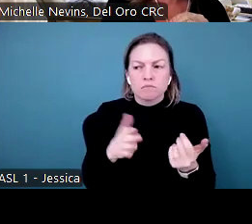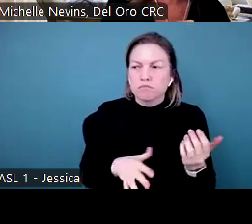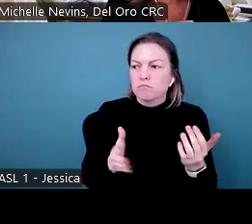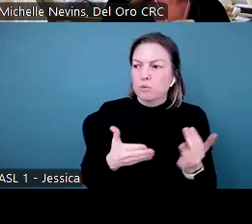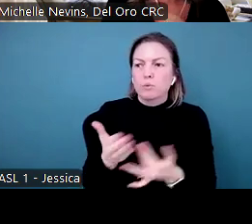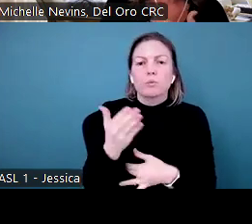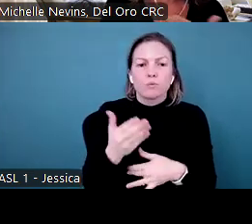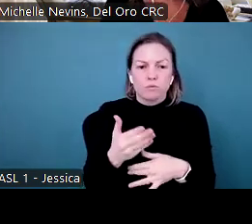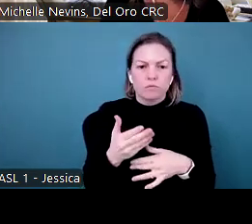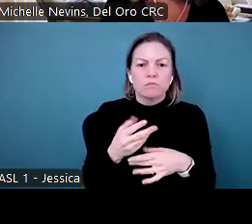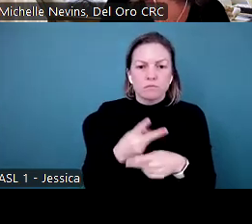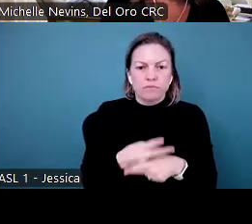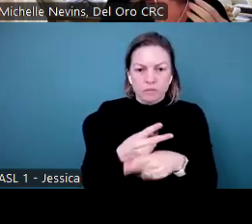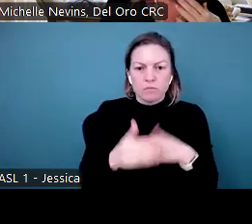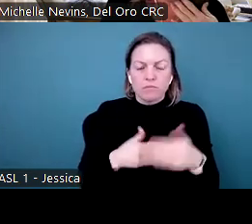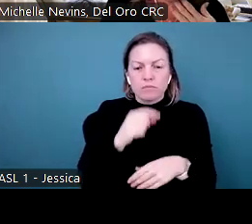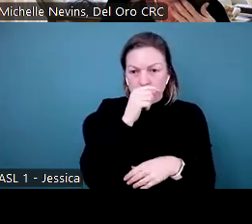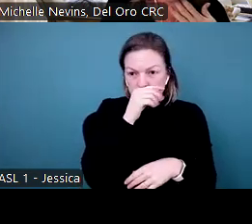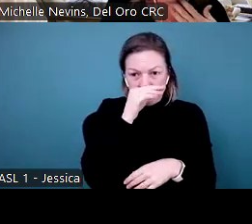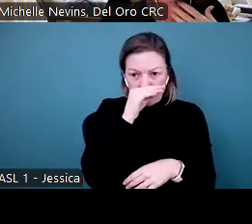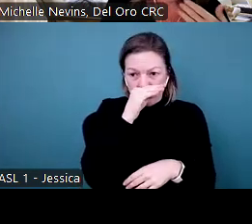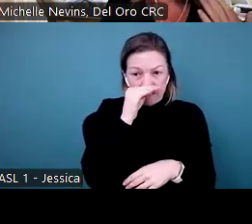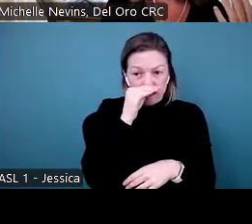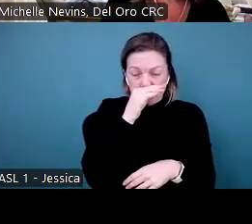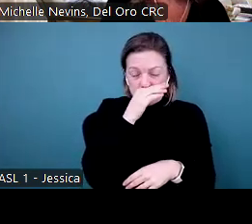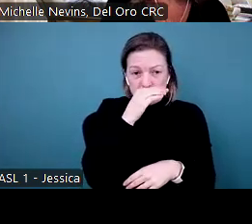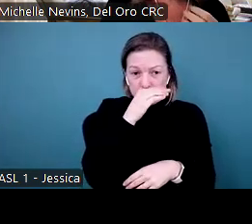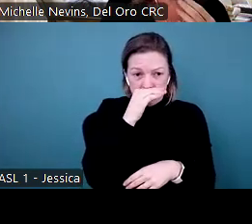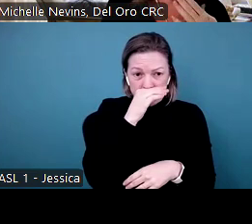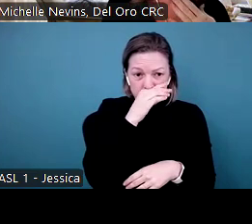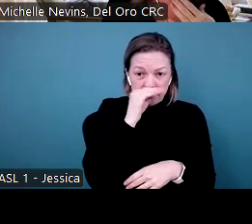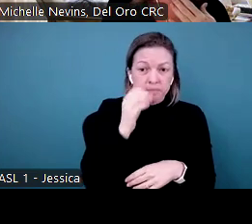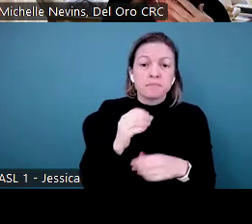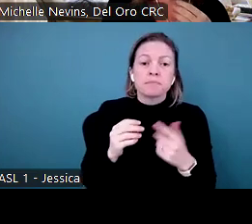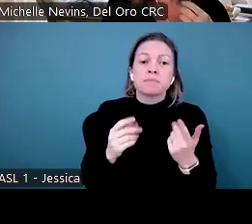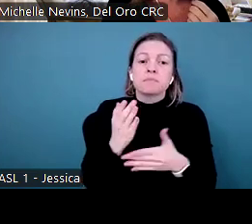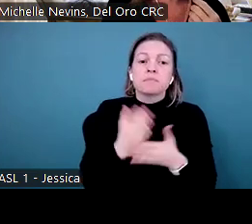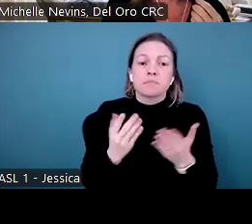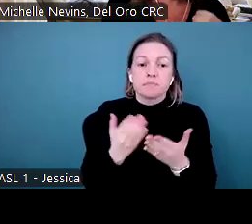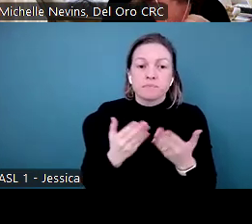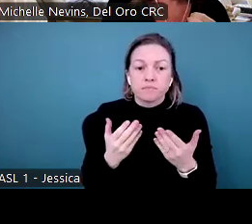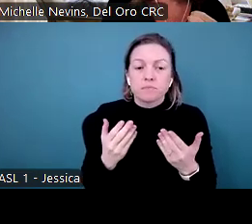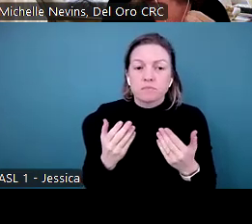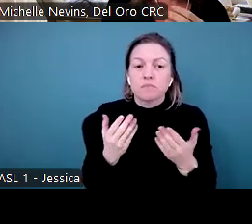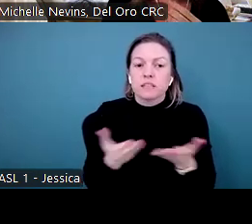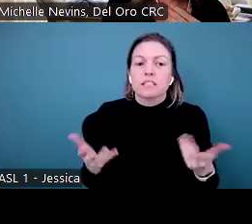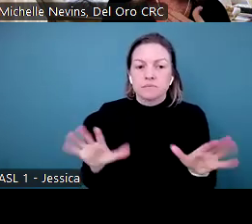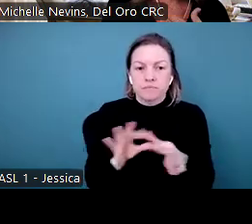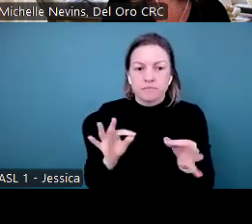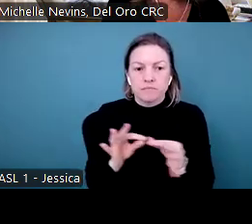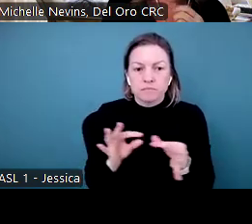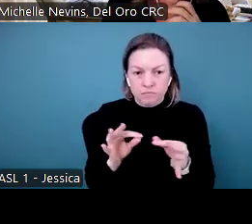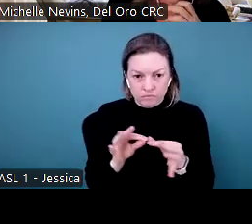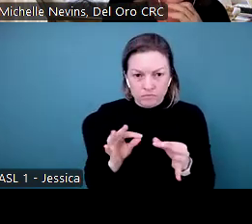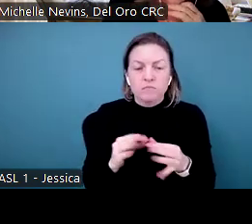that looks different for every client that we encounter. As some of the things that have been mentioned already